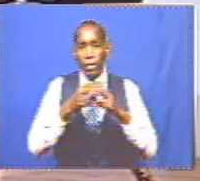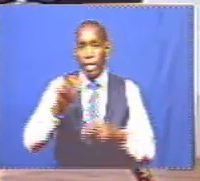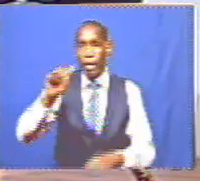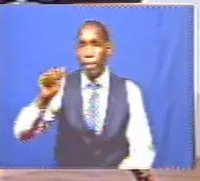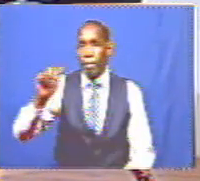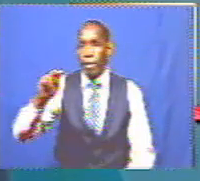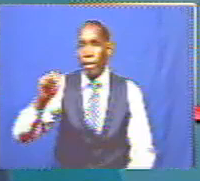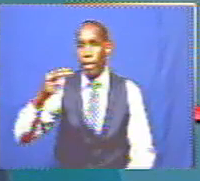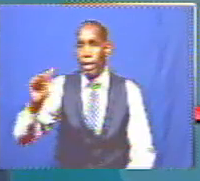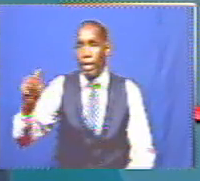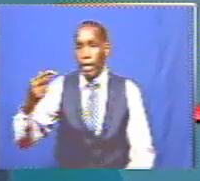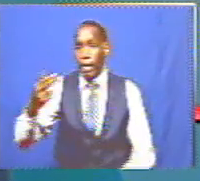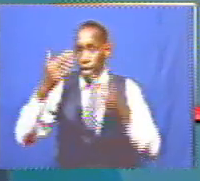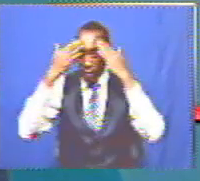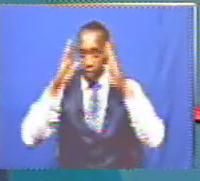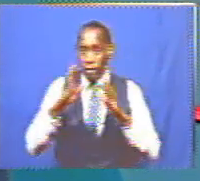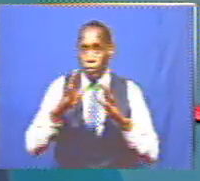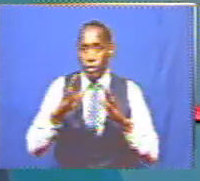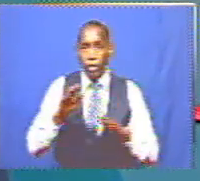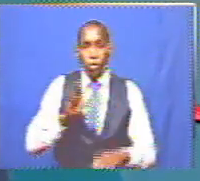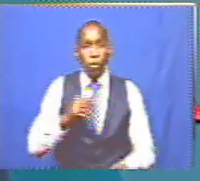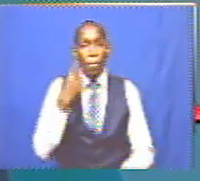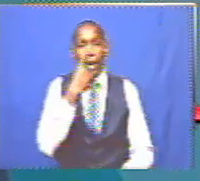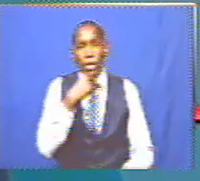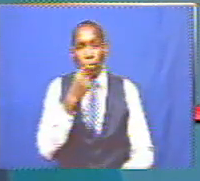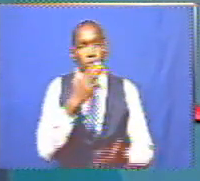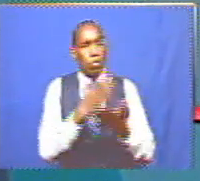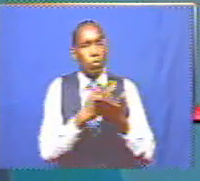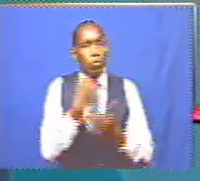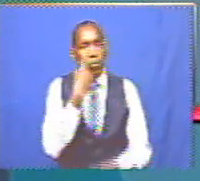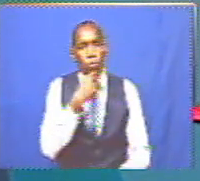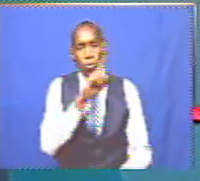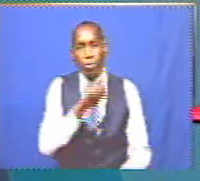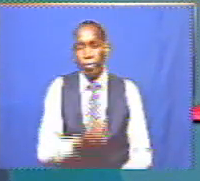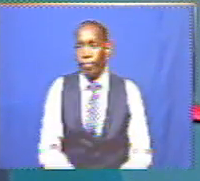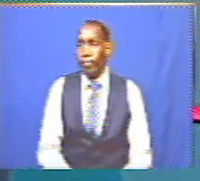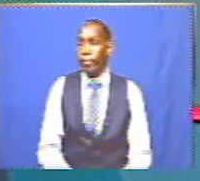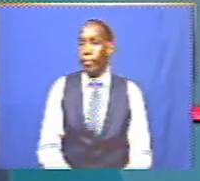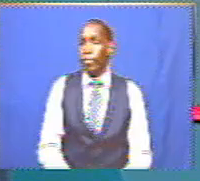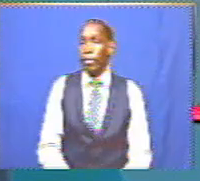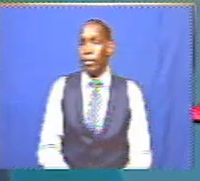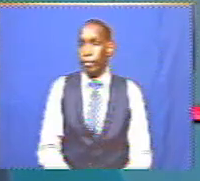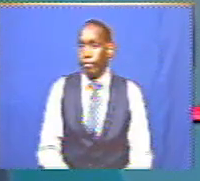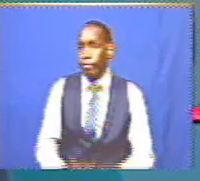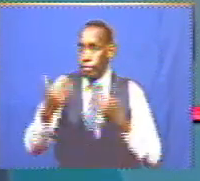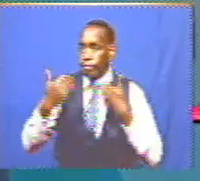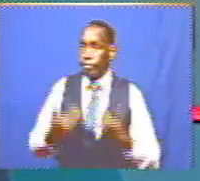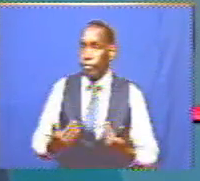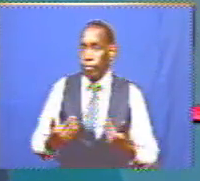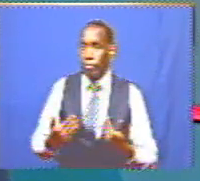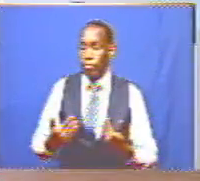you out there who do not know who Anna is, who exactly is Anna Nyokabi? Anna is